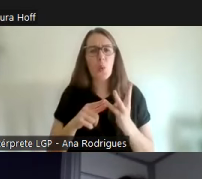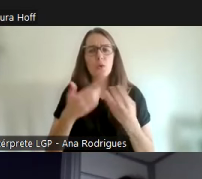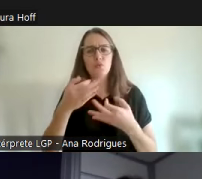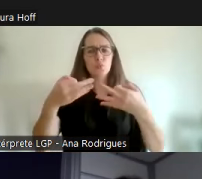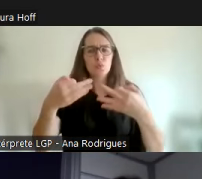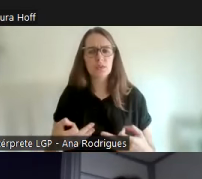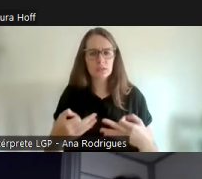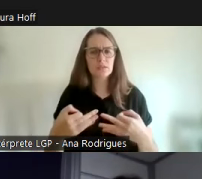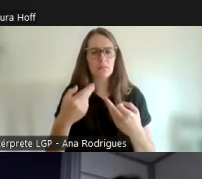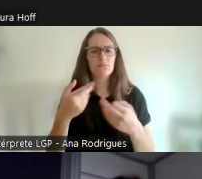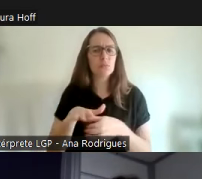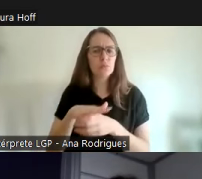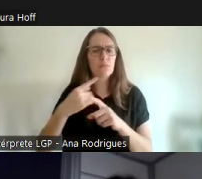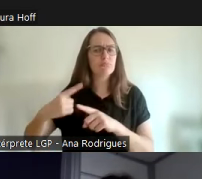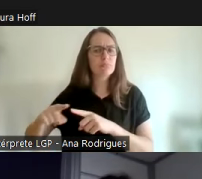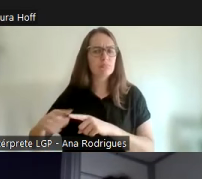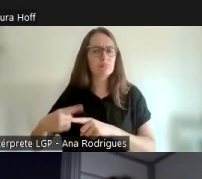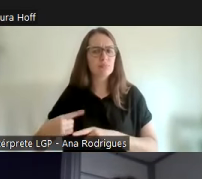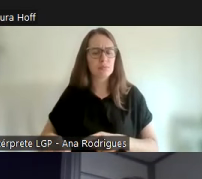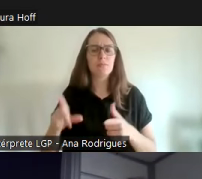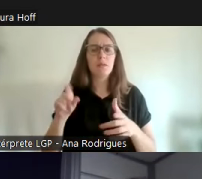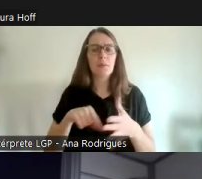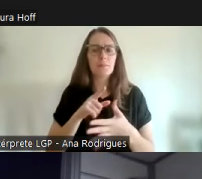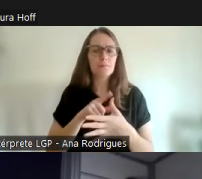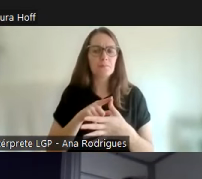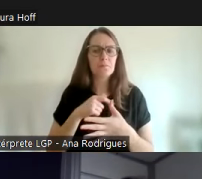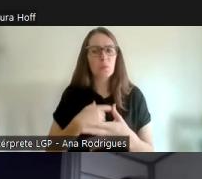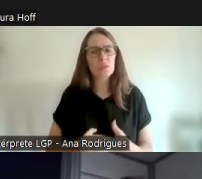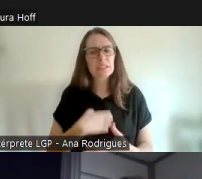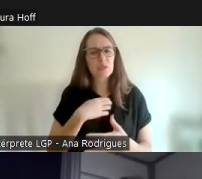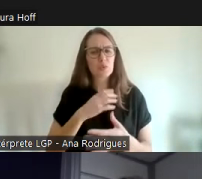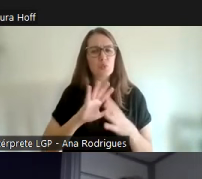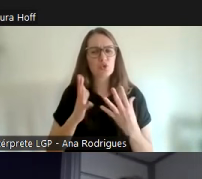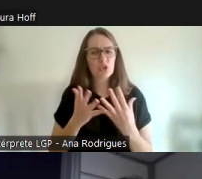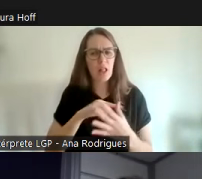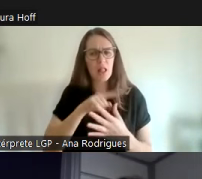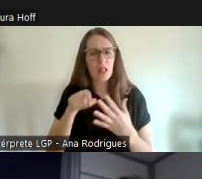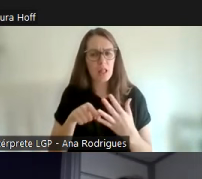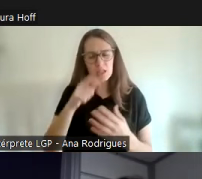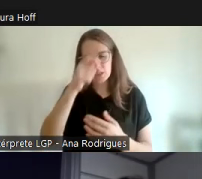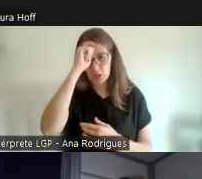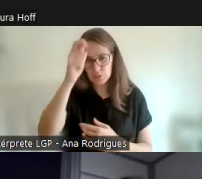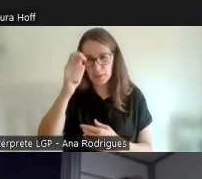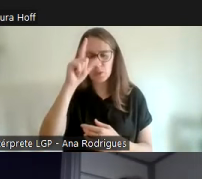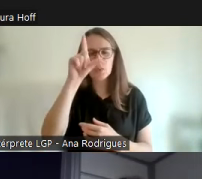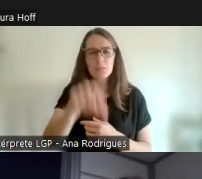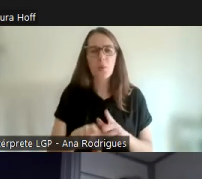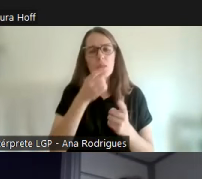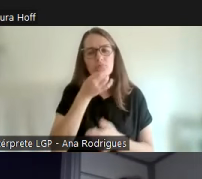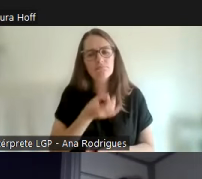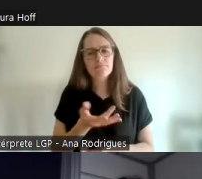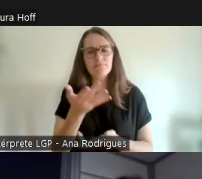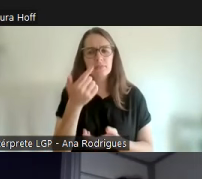in all kinds of different situations. And I think generally just that respect and tolerance for